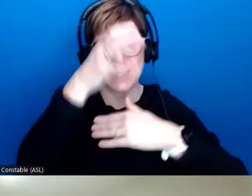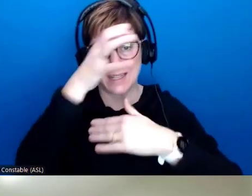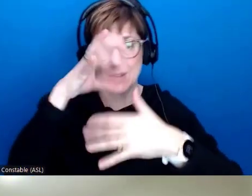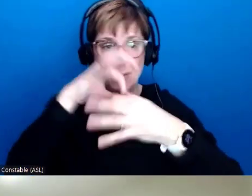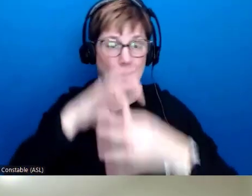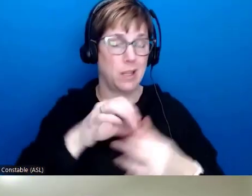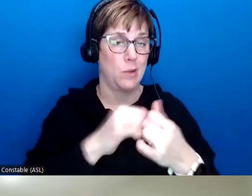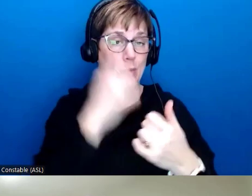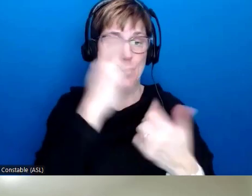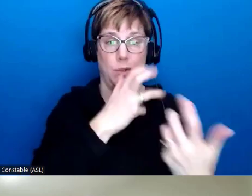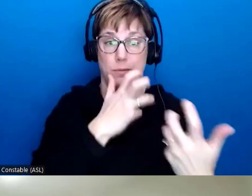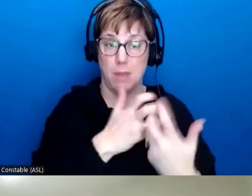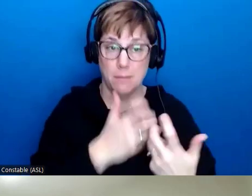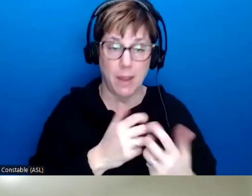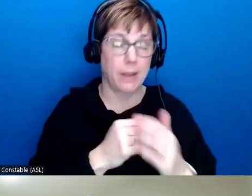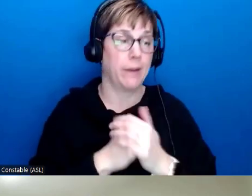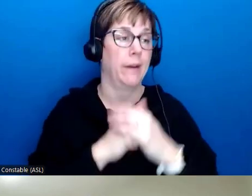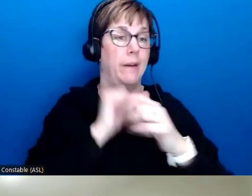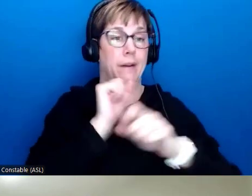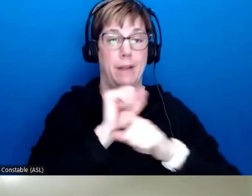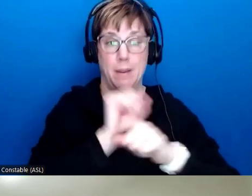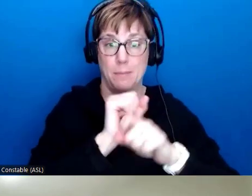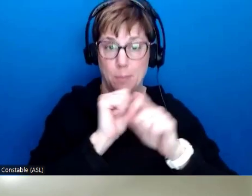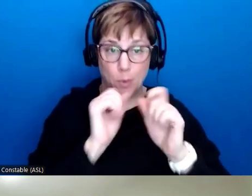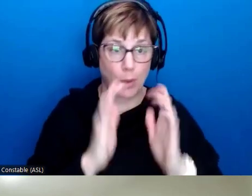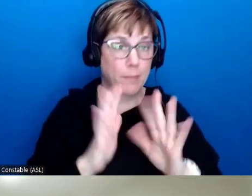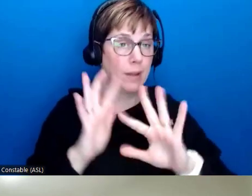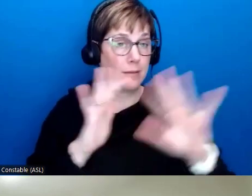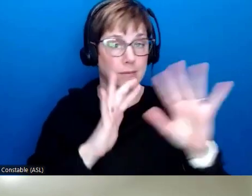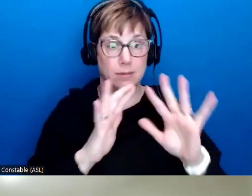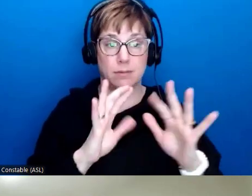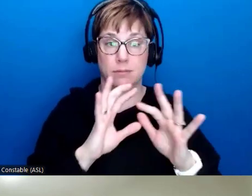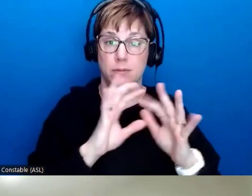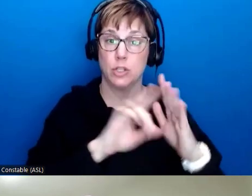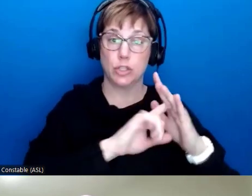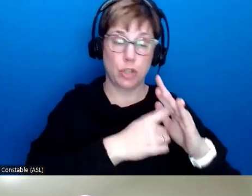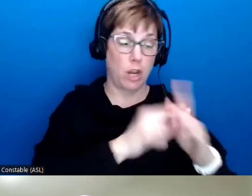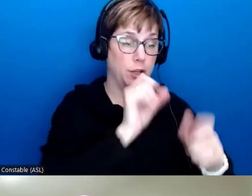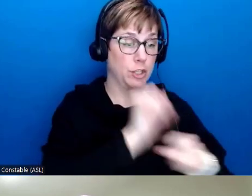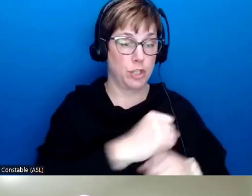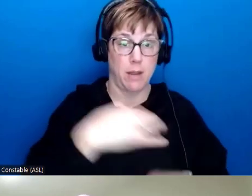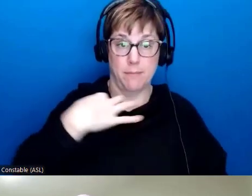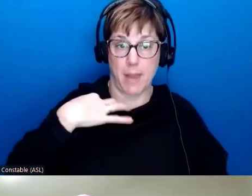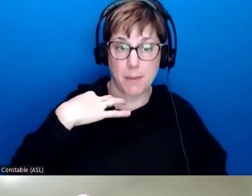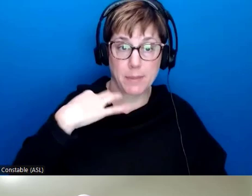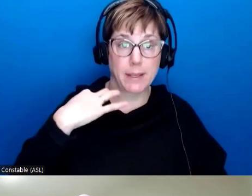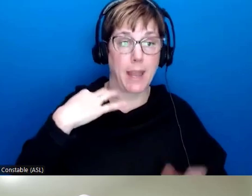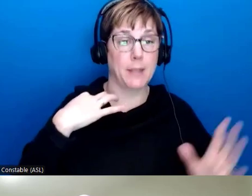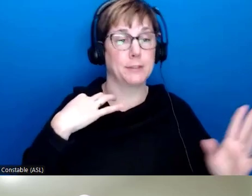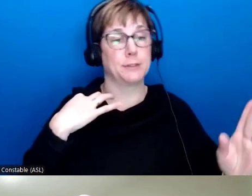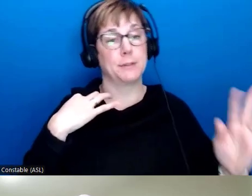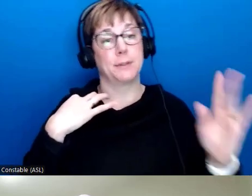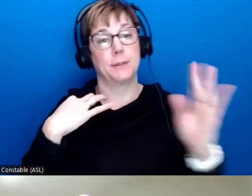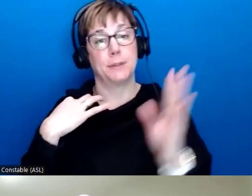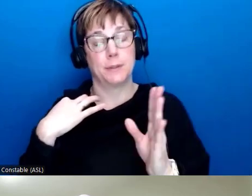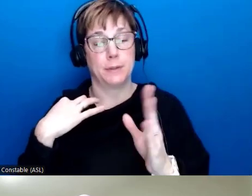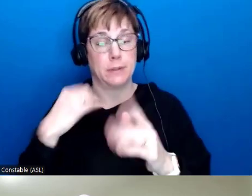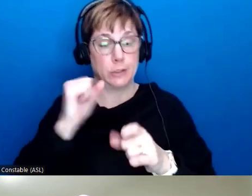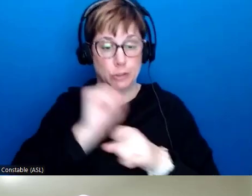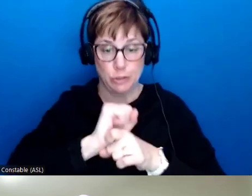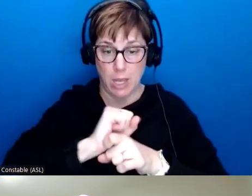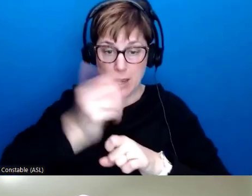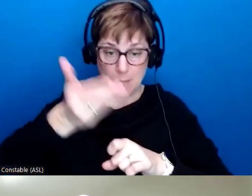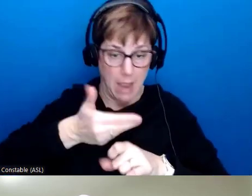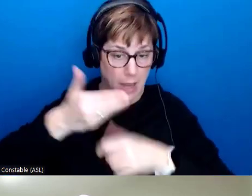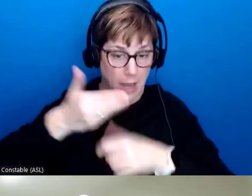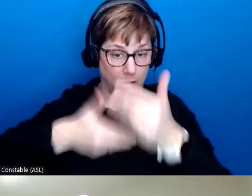reasonable accommodation and employment, from job application to having the job in place.